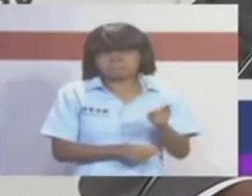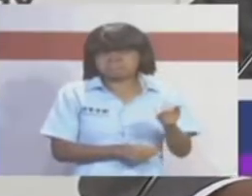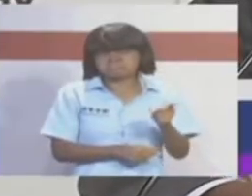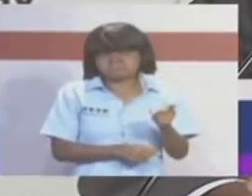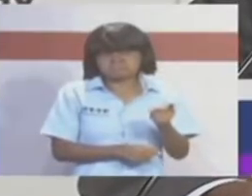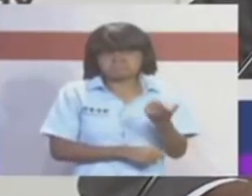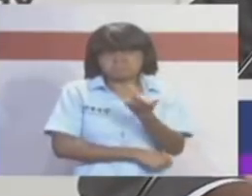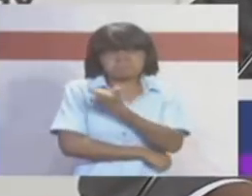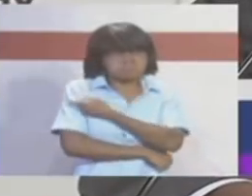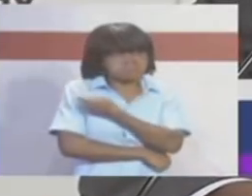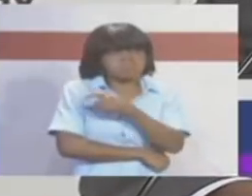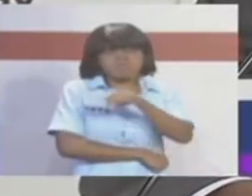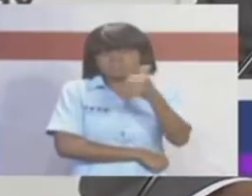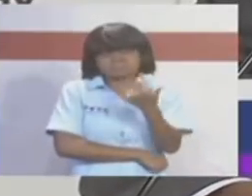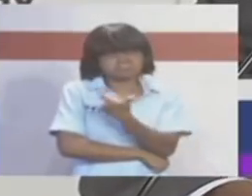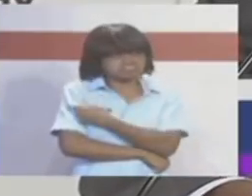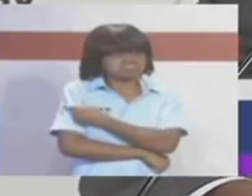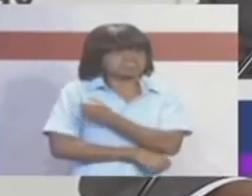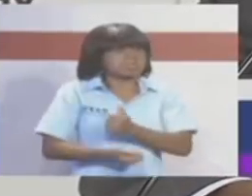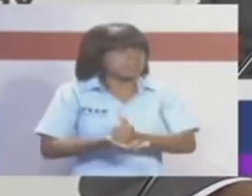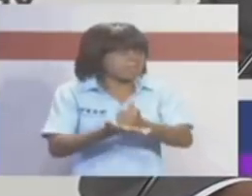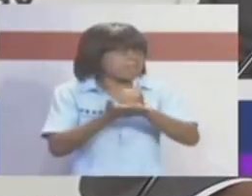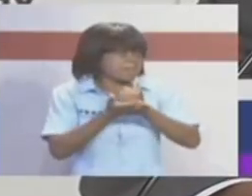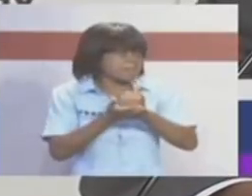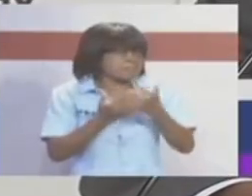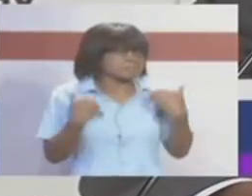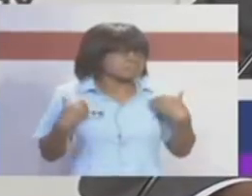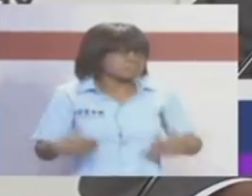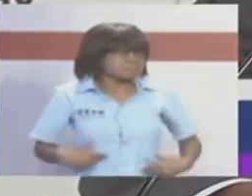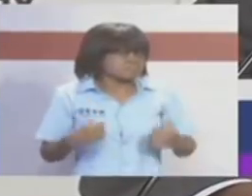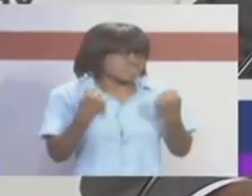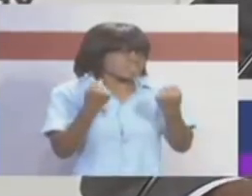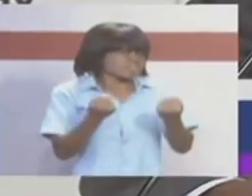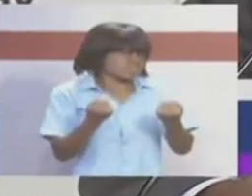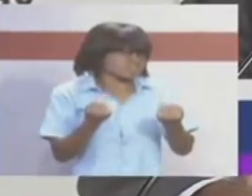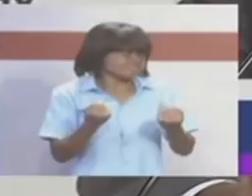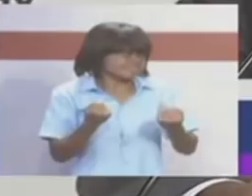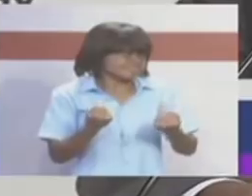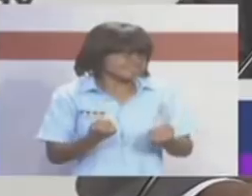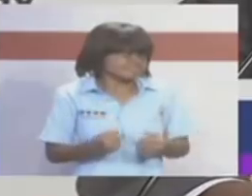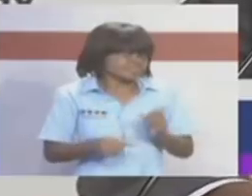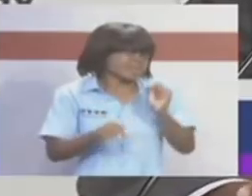flu vaccines done regularly, and we're just trying to make the COVID vaccine just one of those